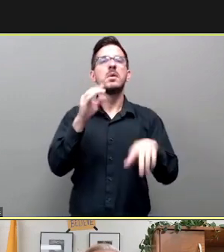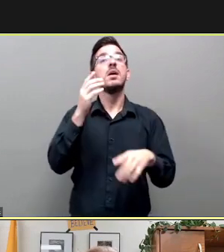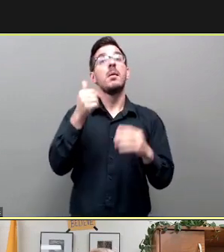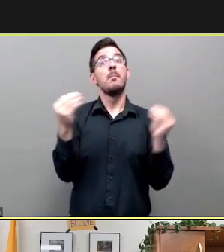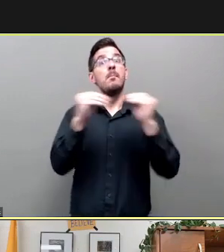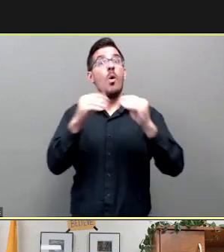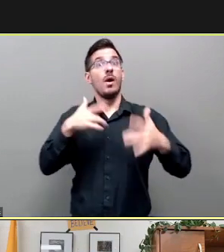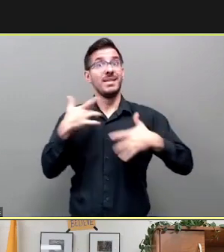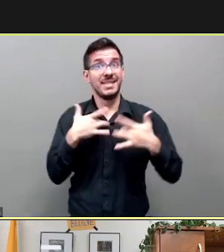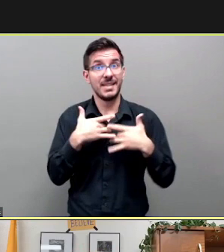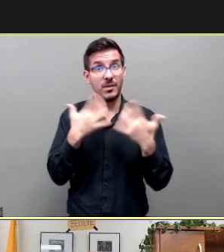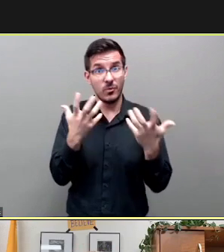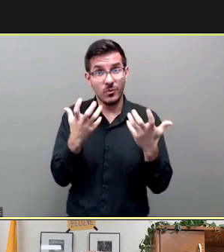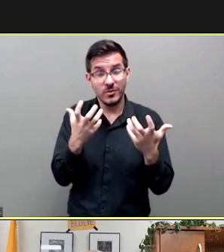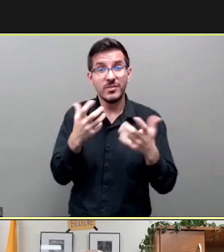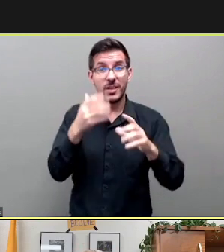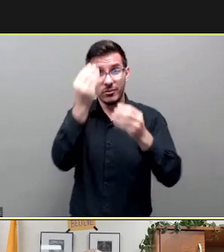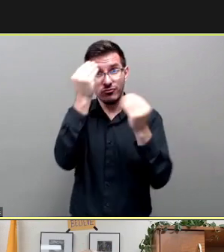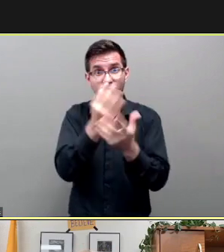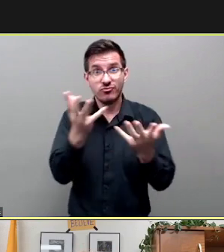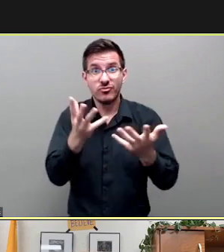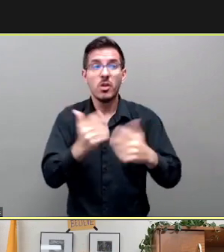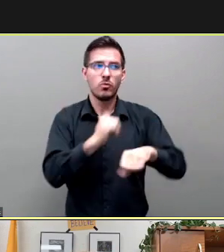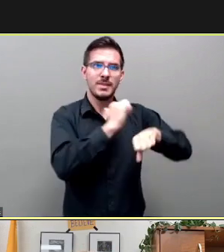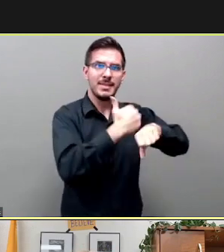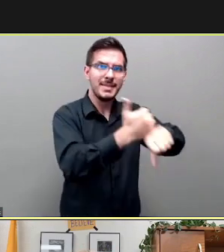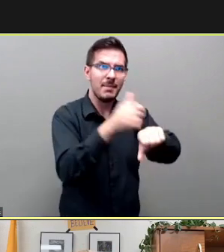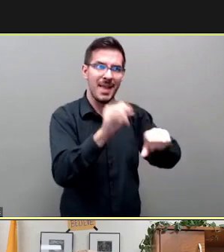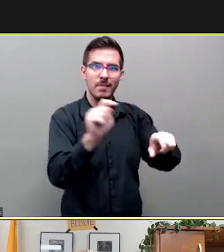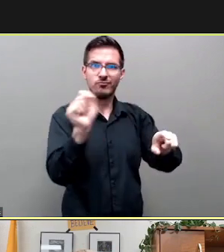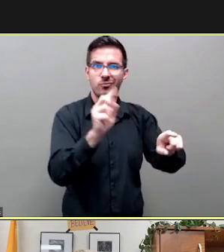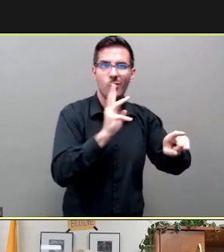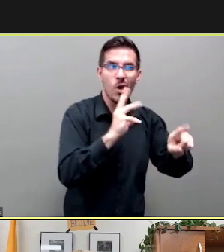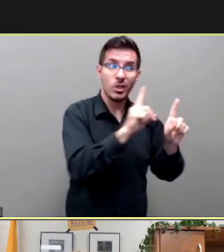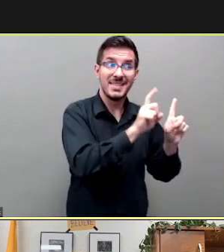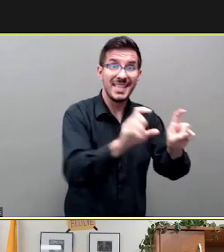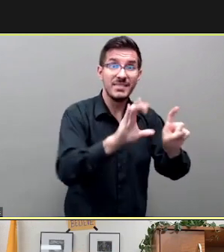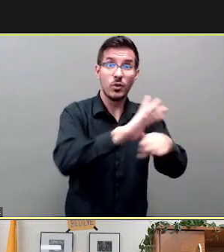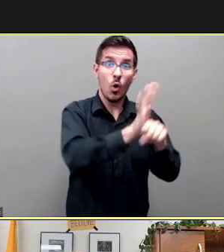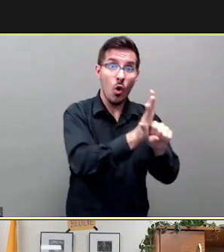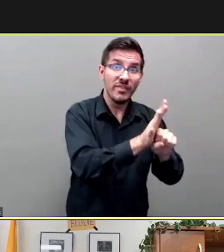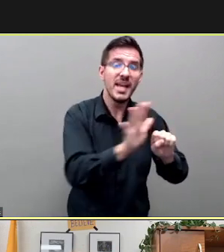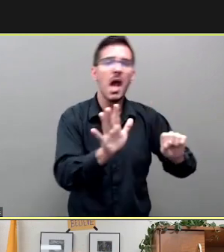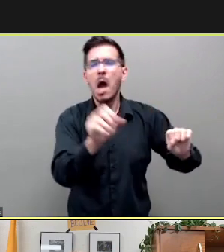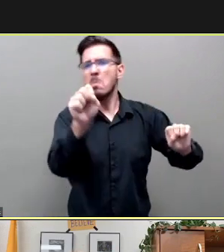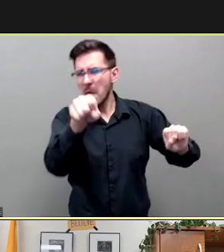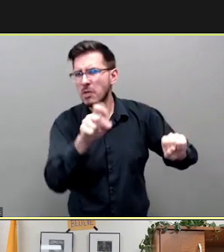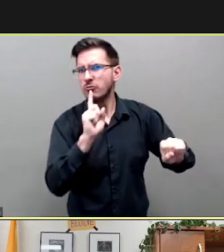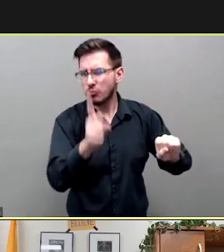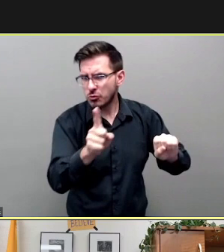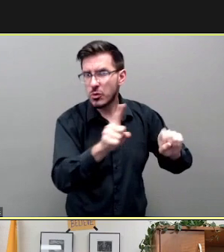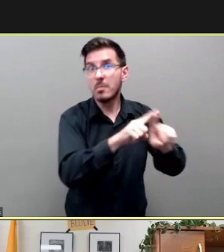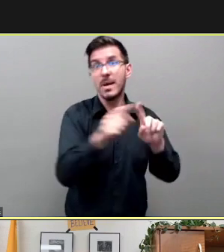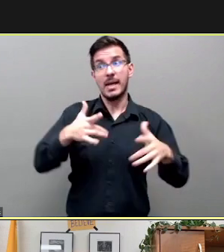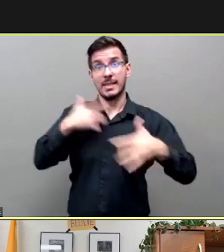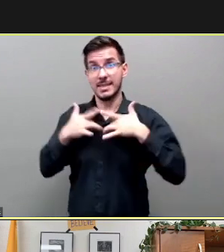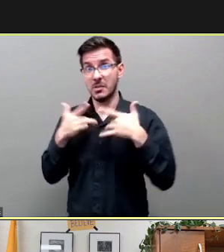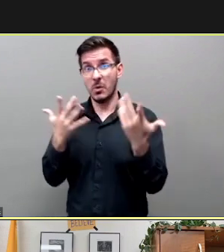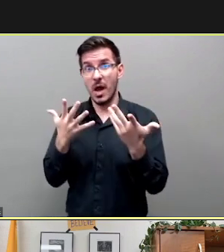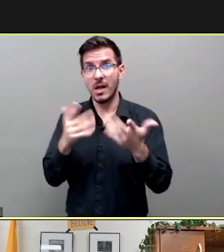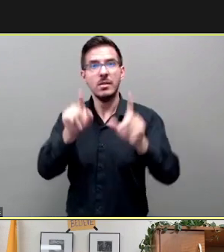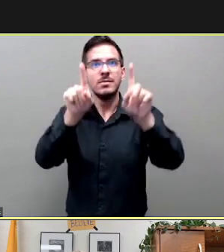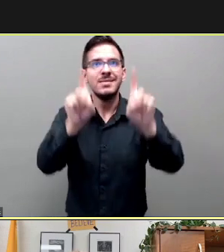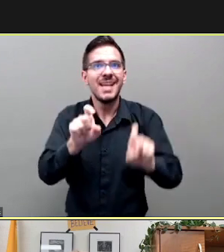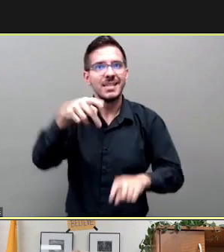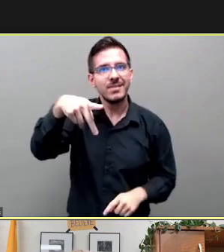is not setting up wastewater testing for COVID right now, but it's the idea that we can test for polio